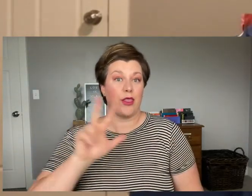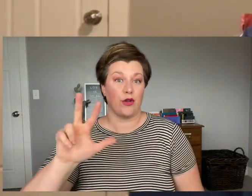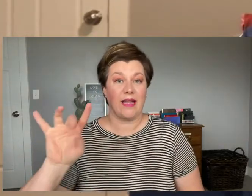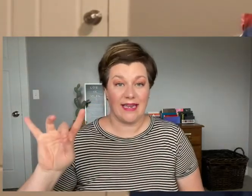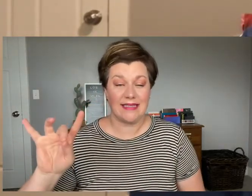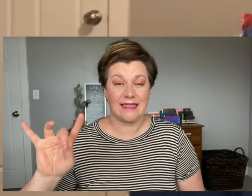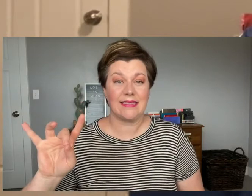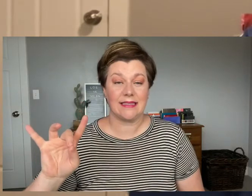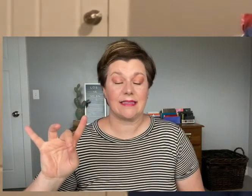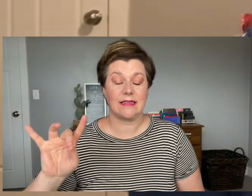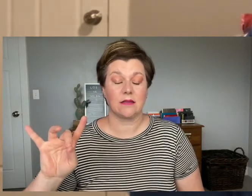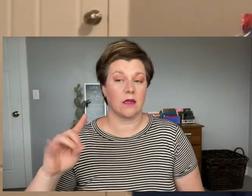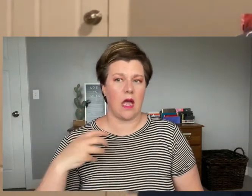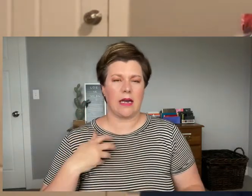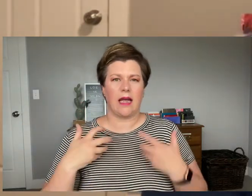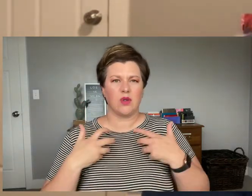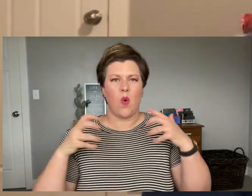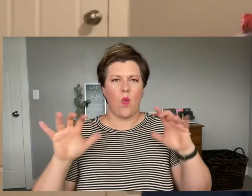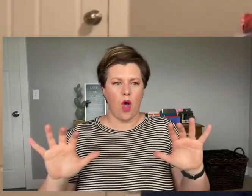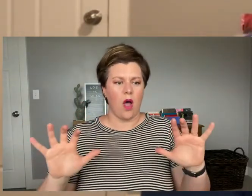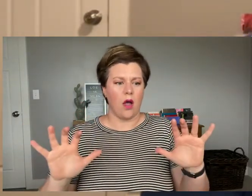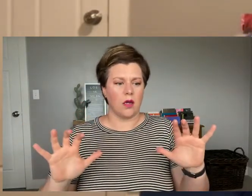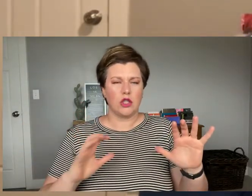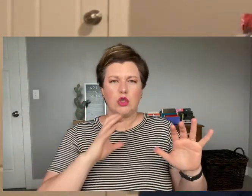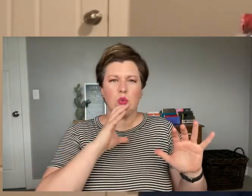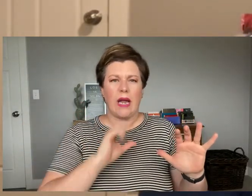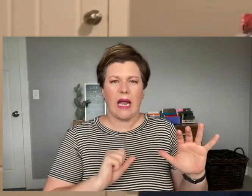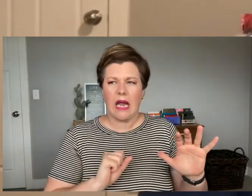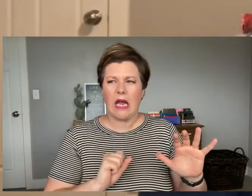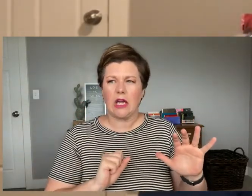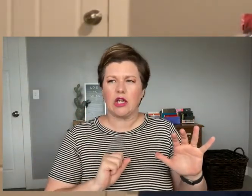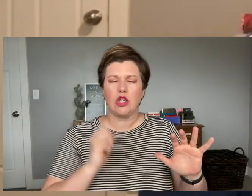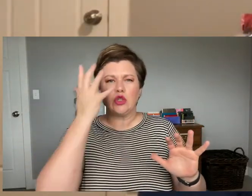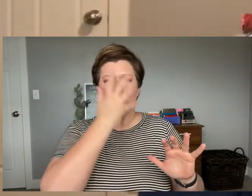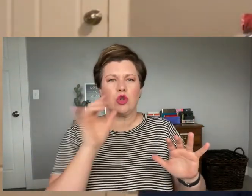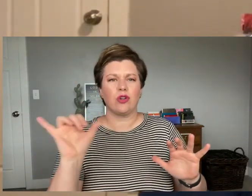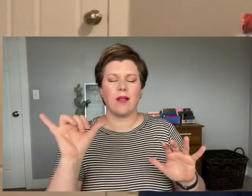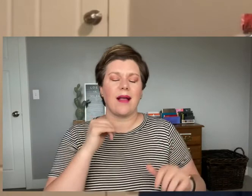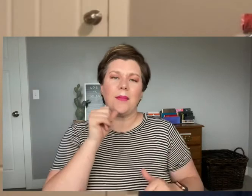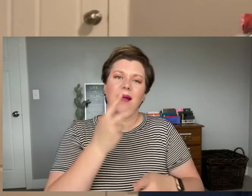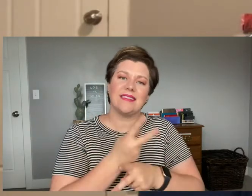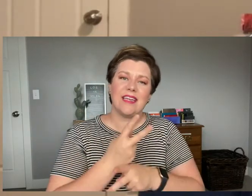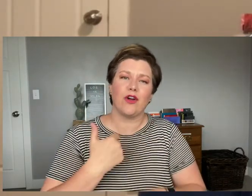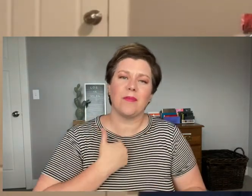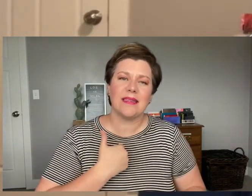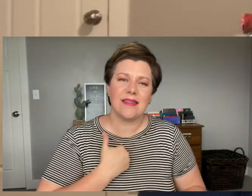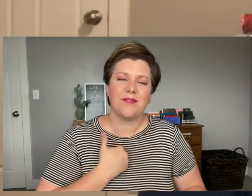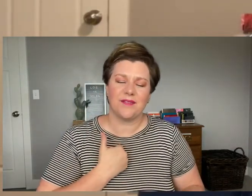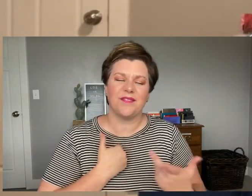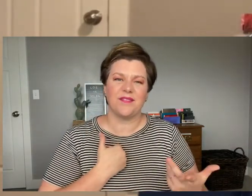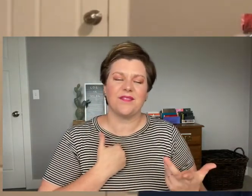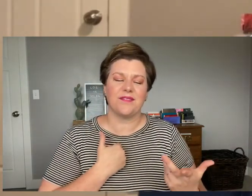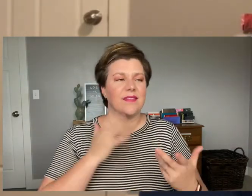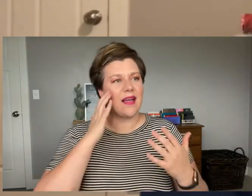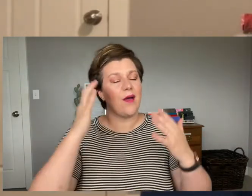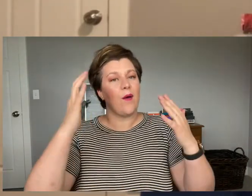as I can. I am 38 years old, and I definitely don't want to age in a way that